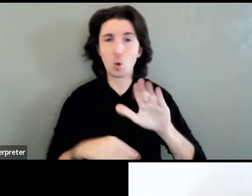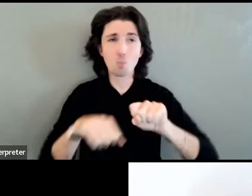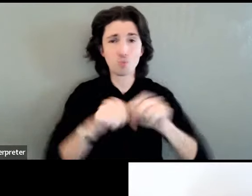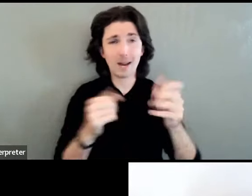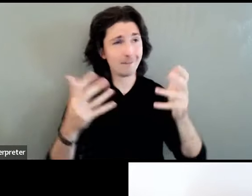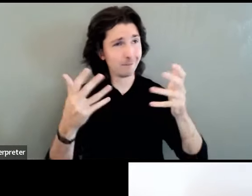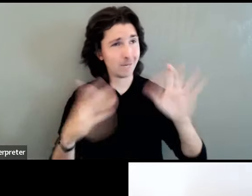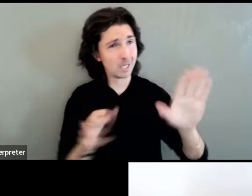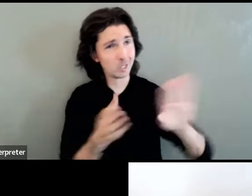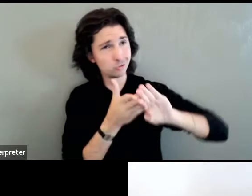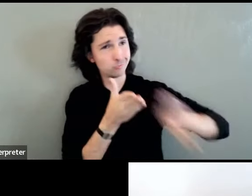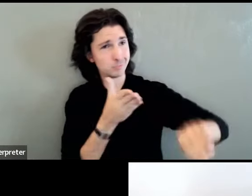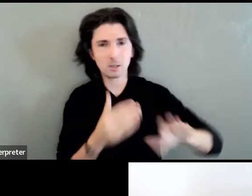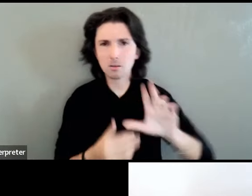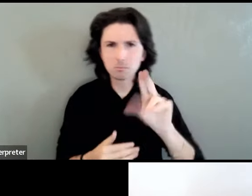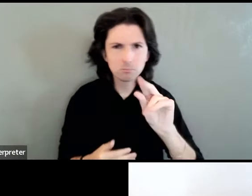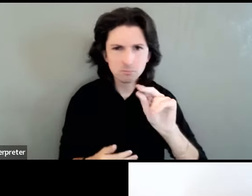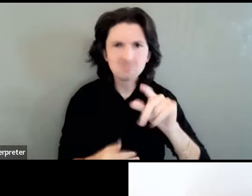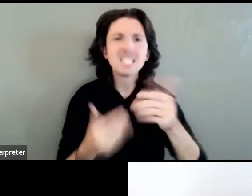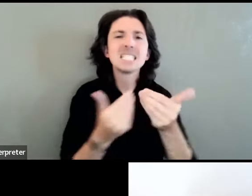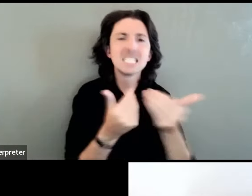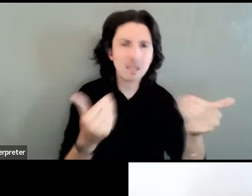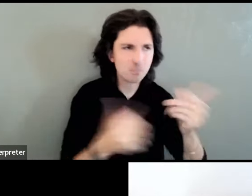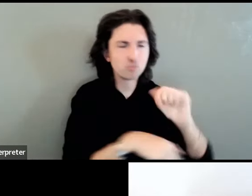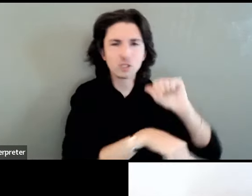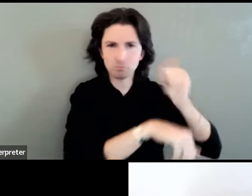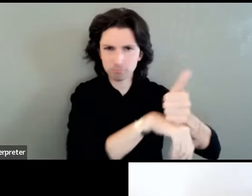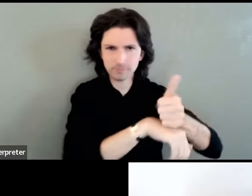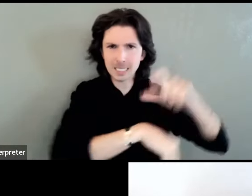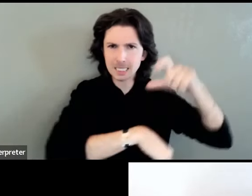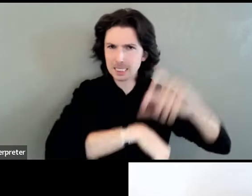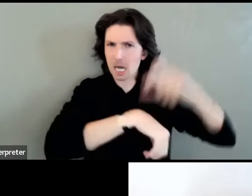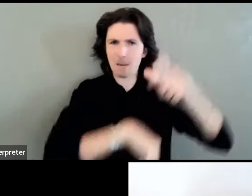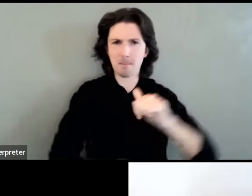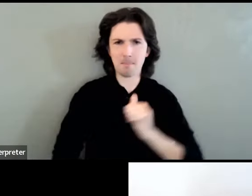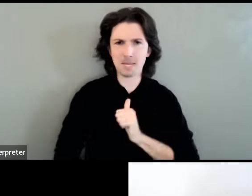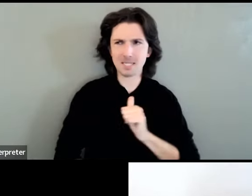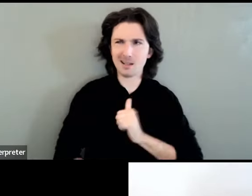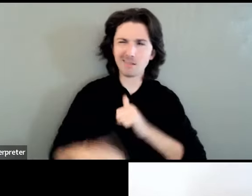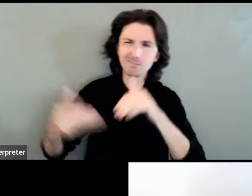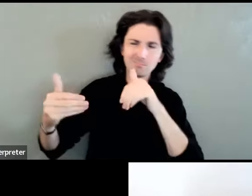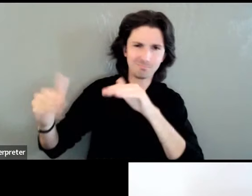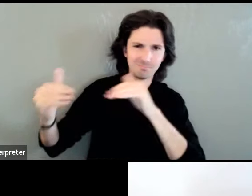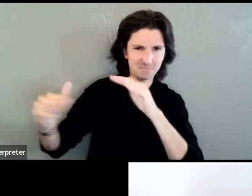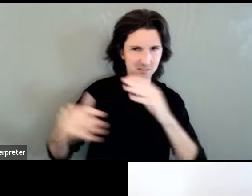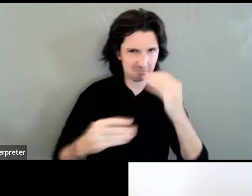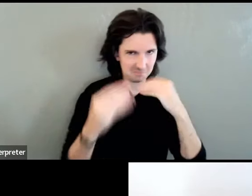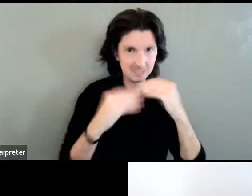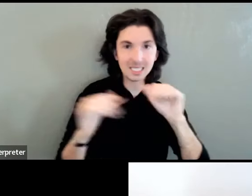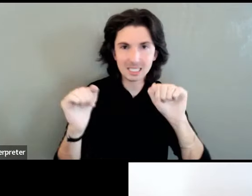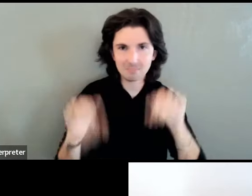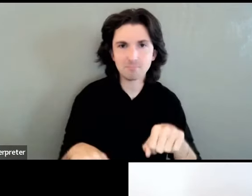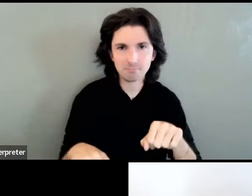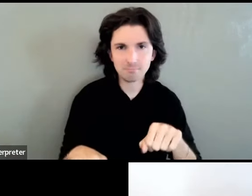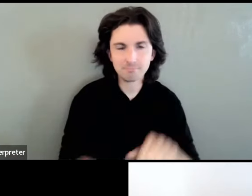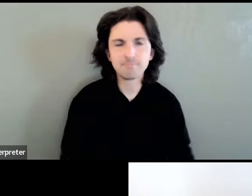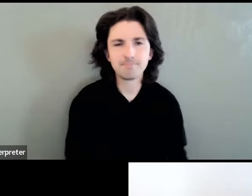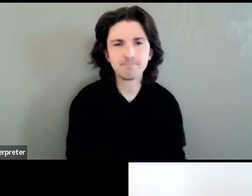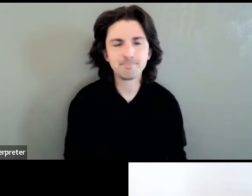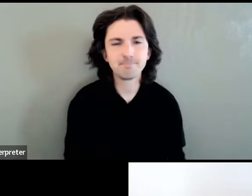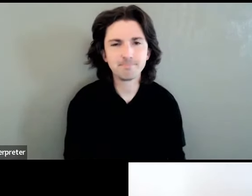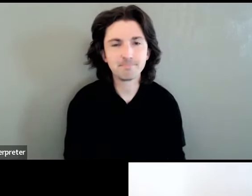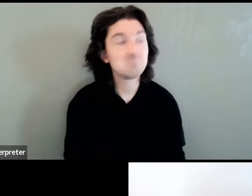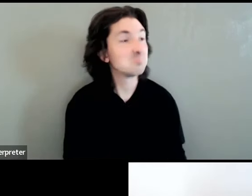Great. Good to know. Okay. I think this one kind of goes